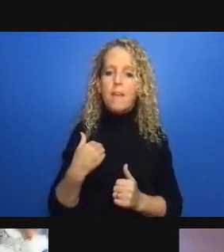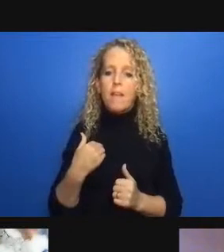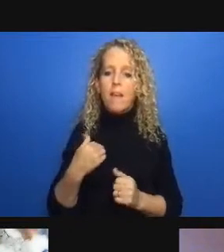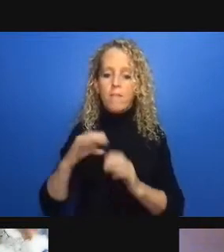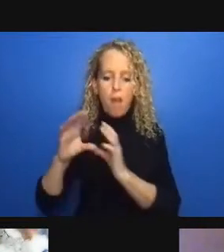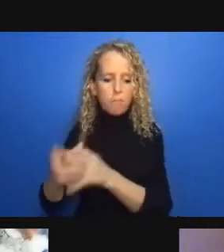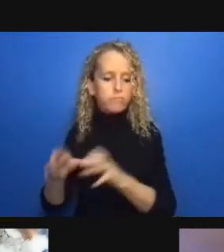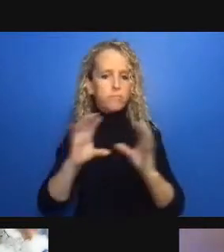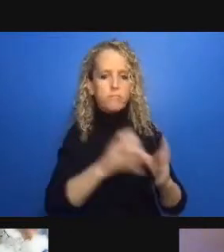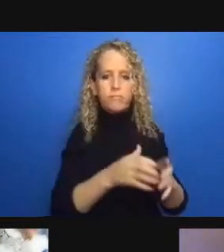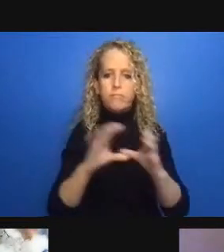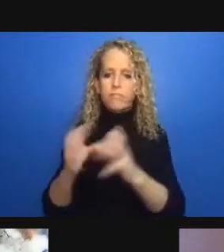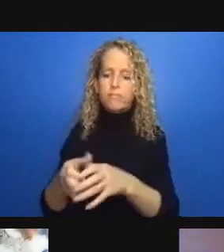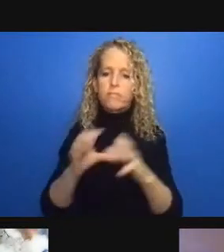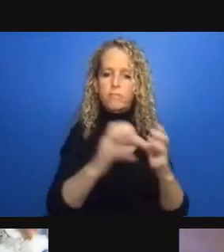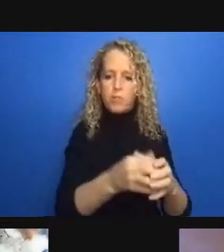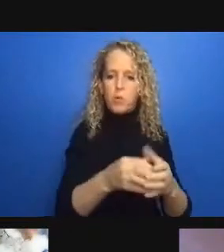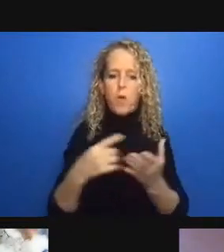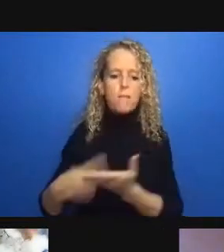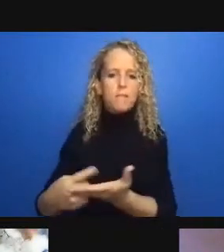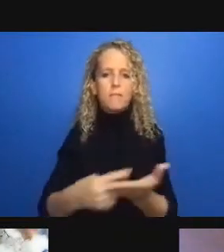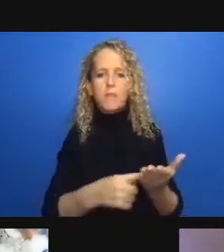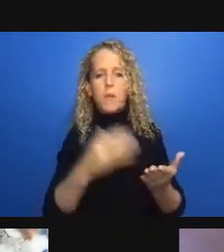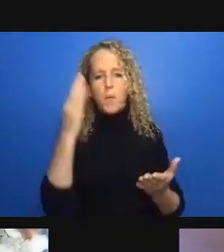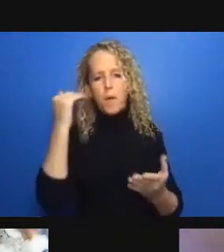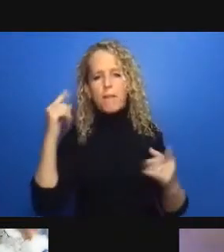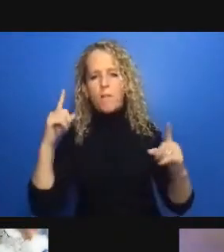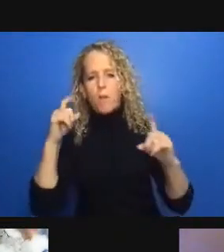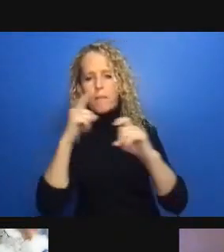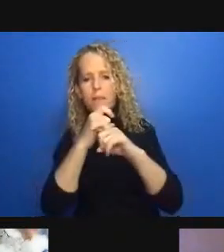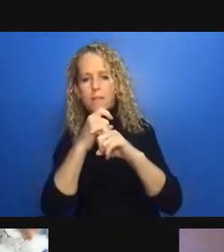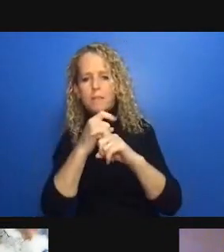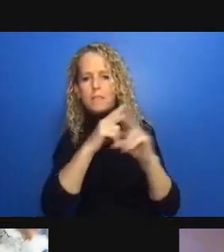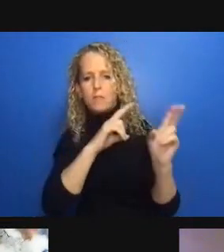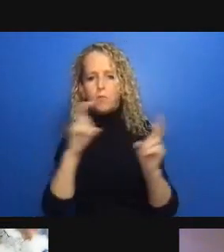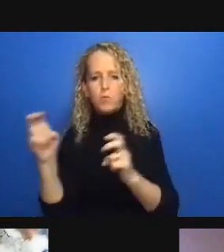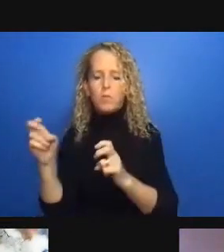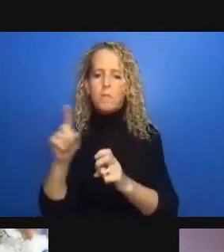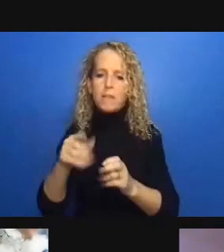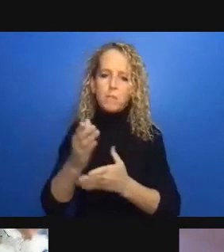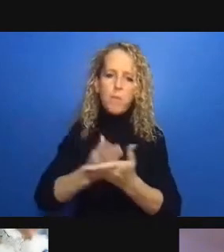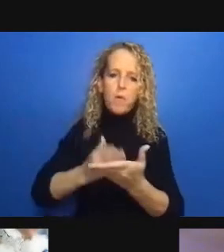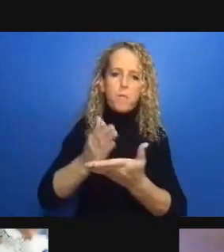seriously, because there's so many complex issues. Let's break it down and do pieces of it together.